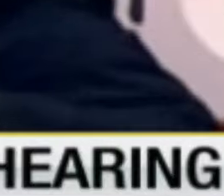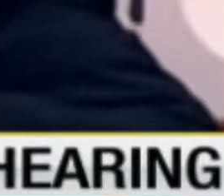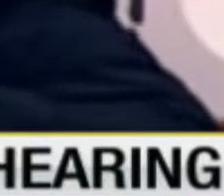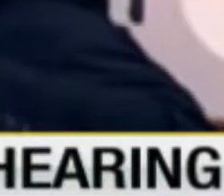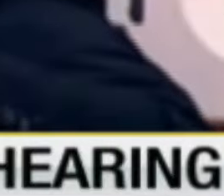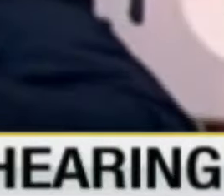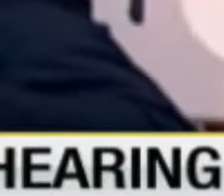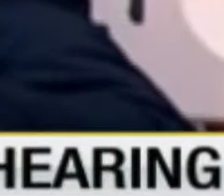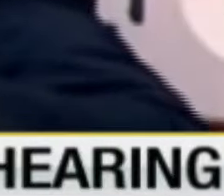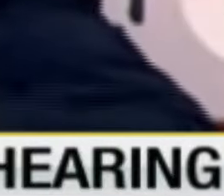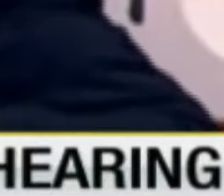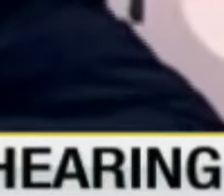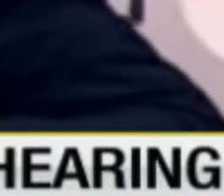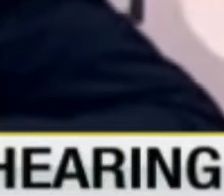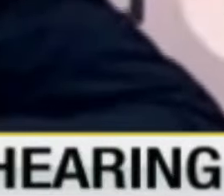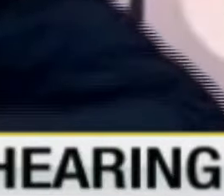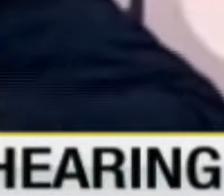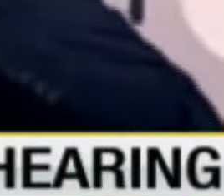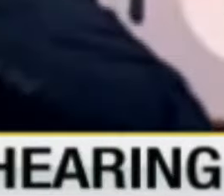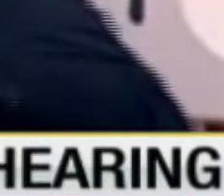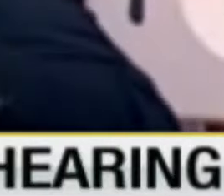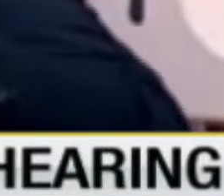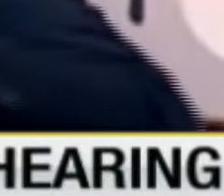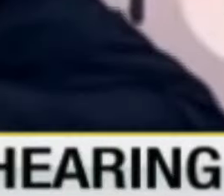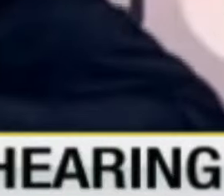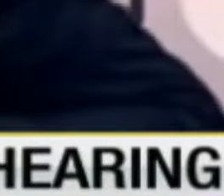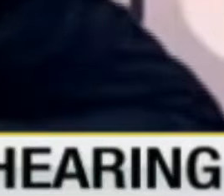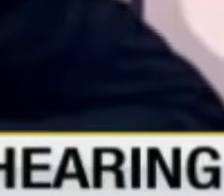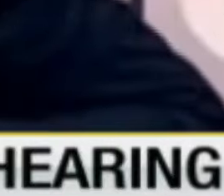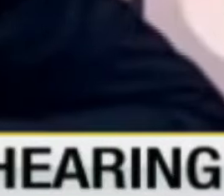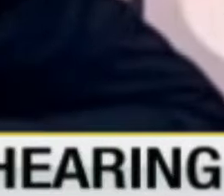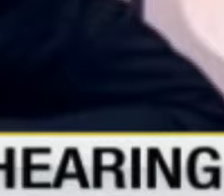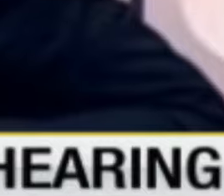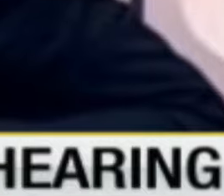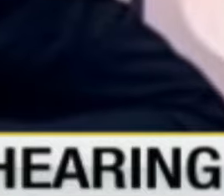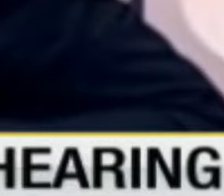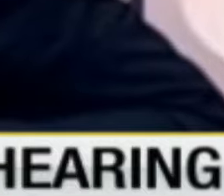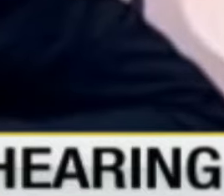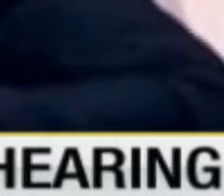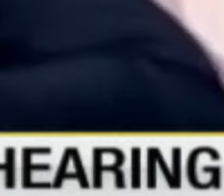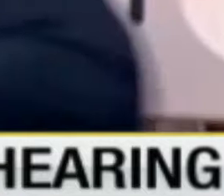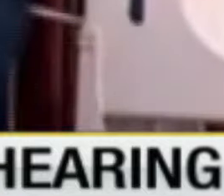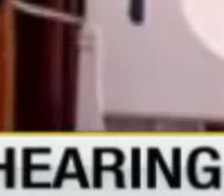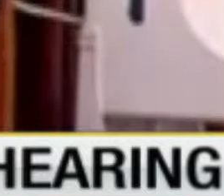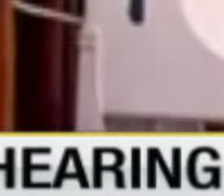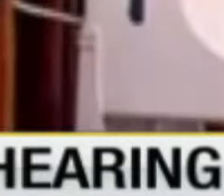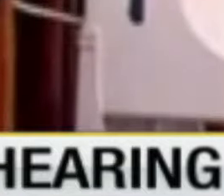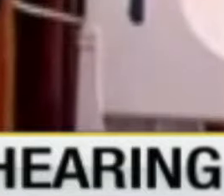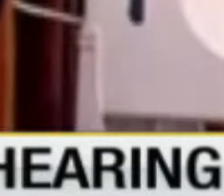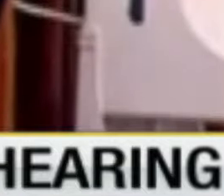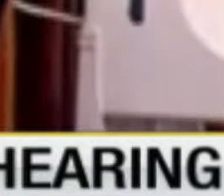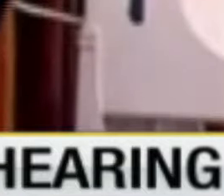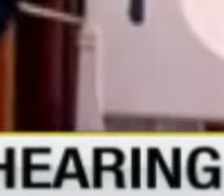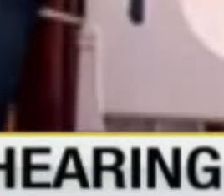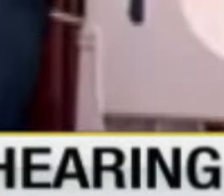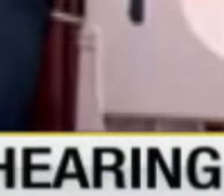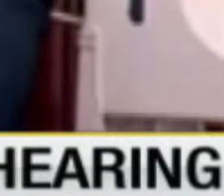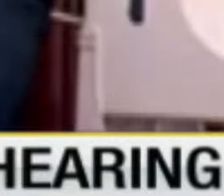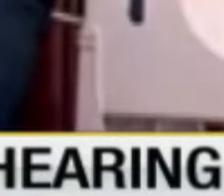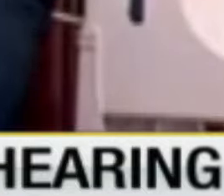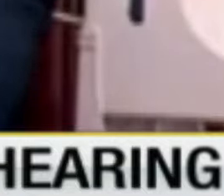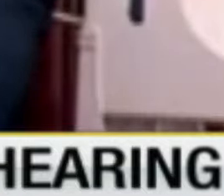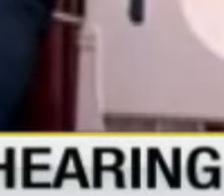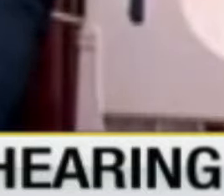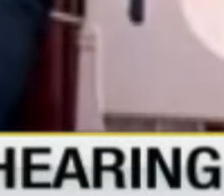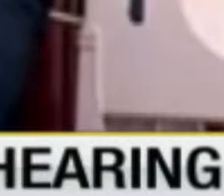misappropriation or loss of money. Your conduct as a state officer, whether in public official life or private